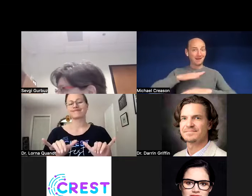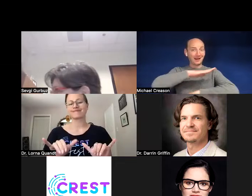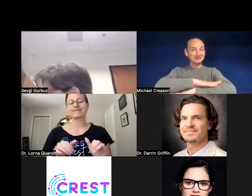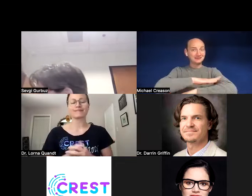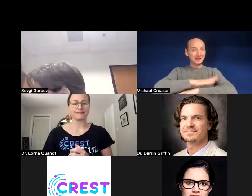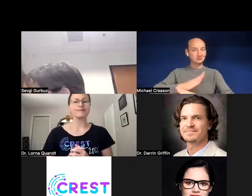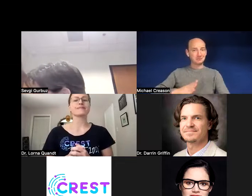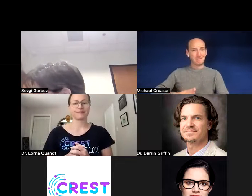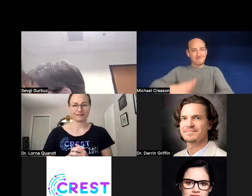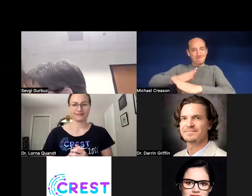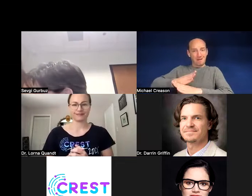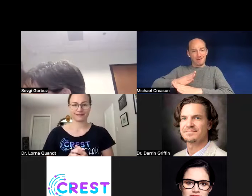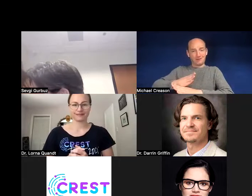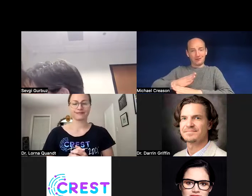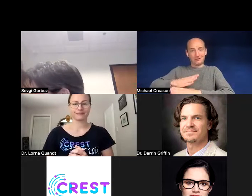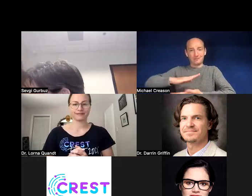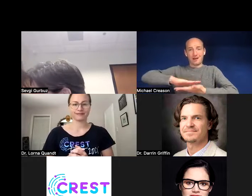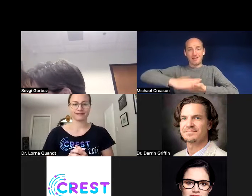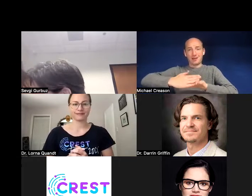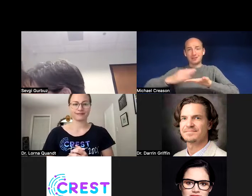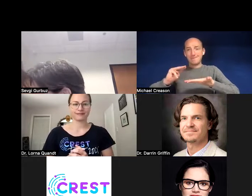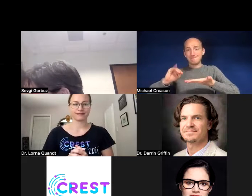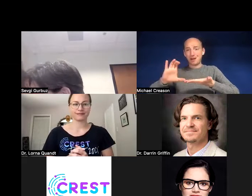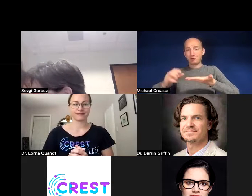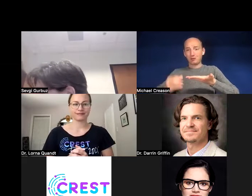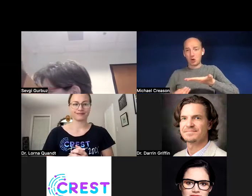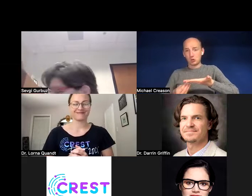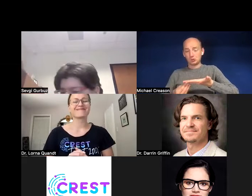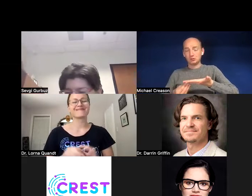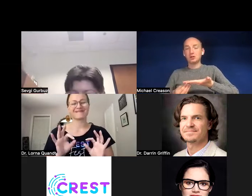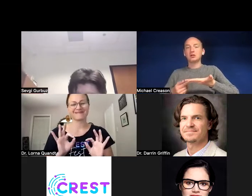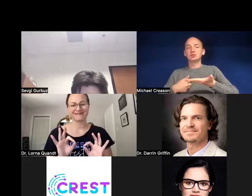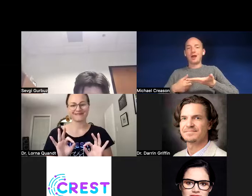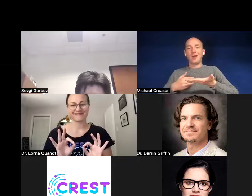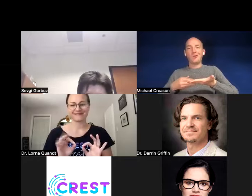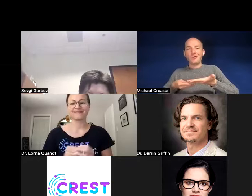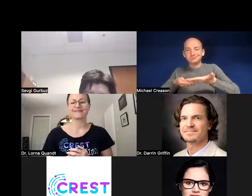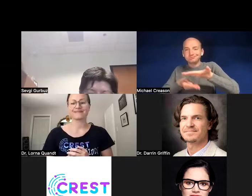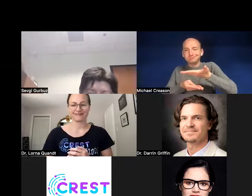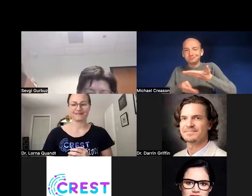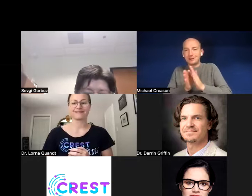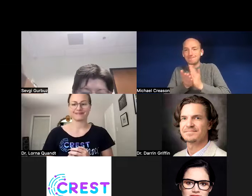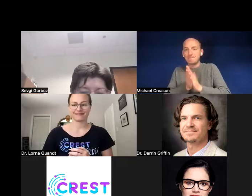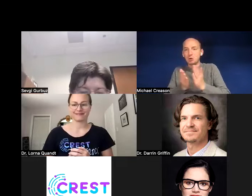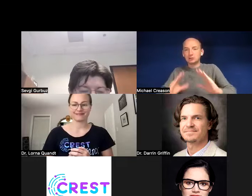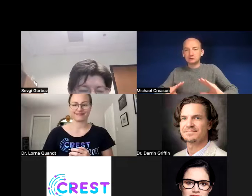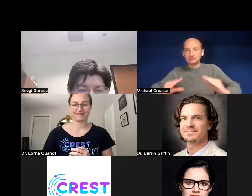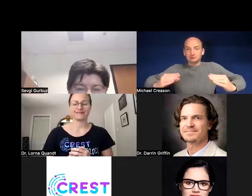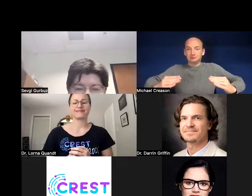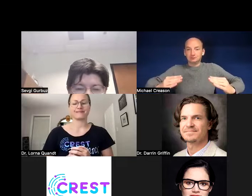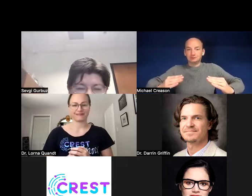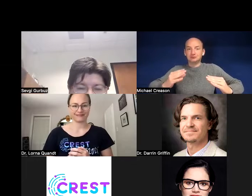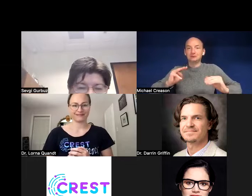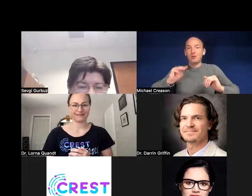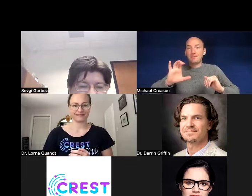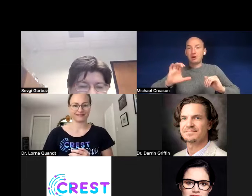of my laptop. So what I will do is I will put some books under my laptop so that Okay. the microphone is closer to my mouth